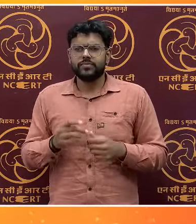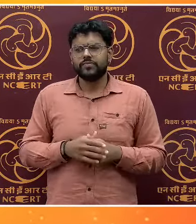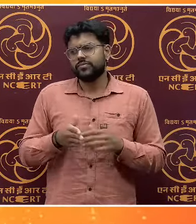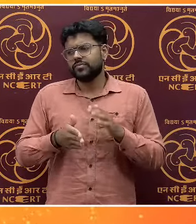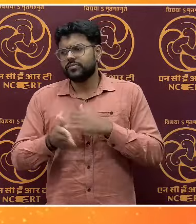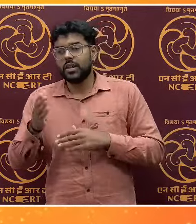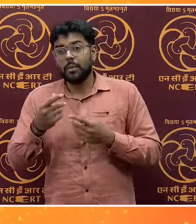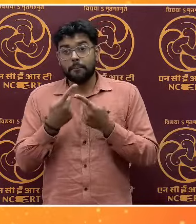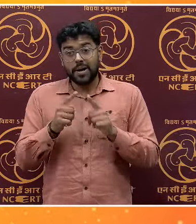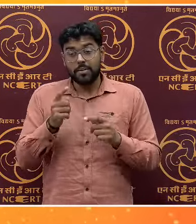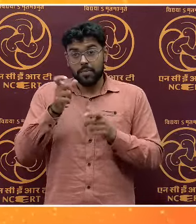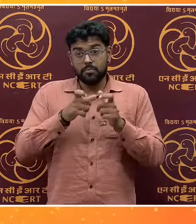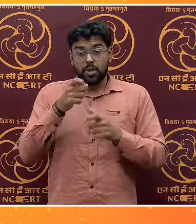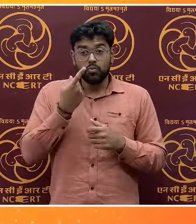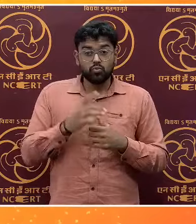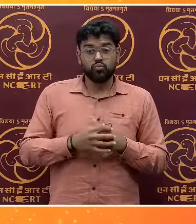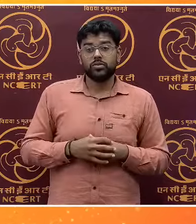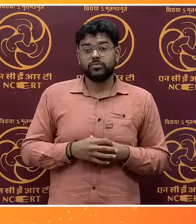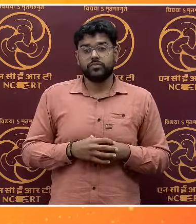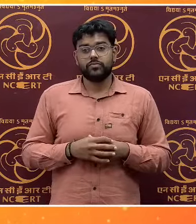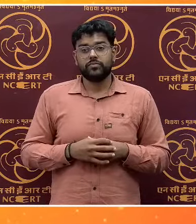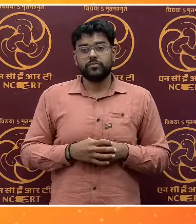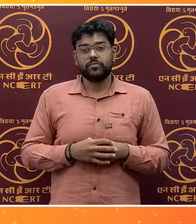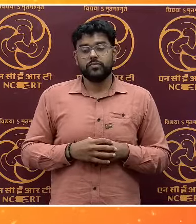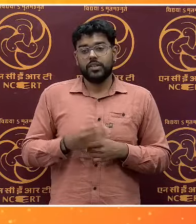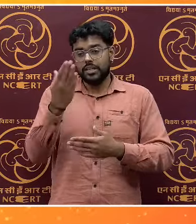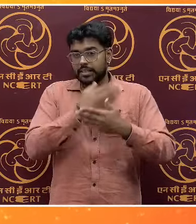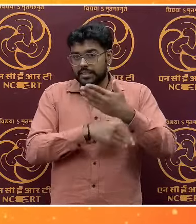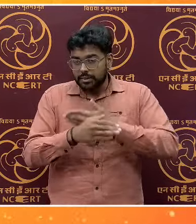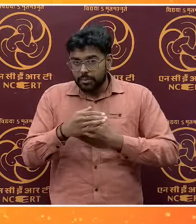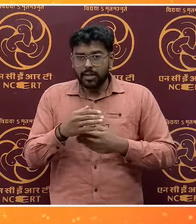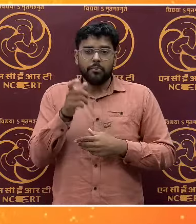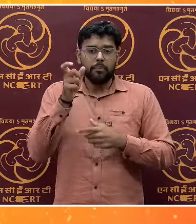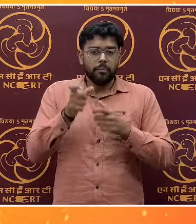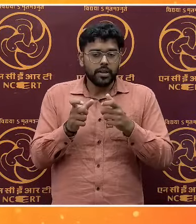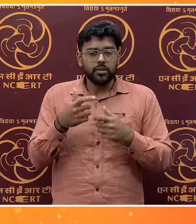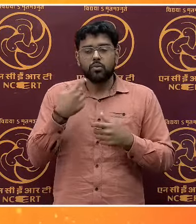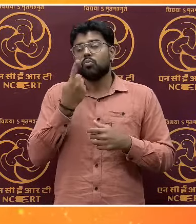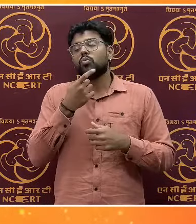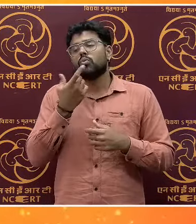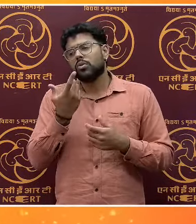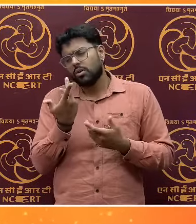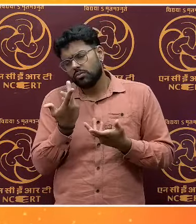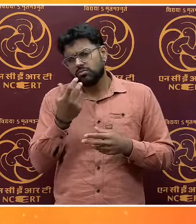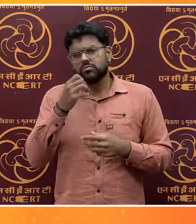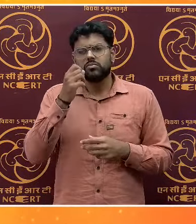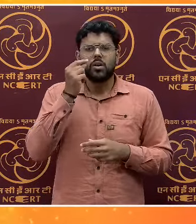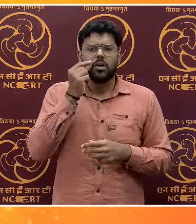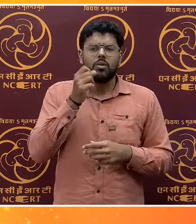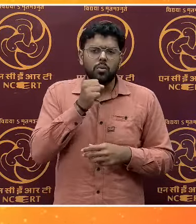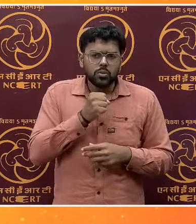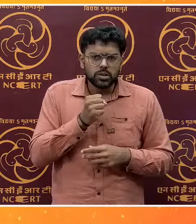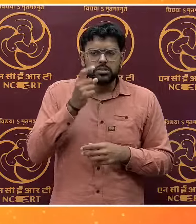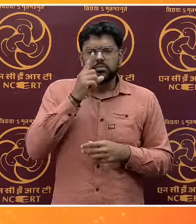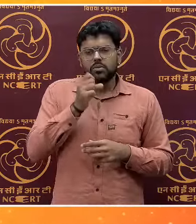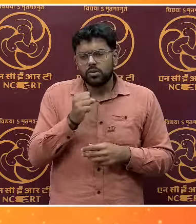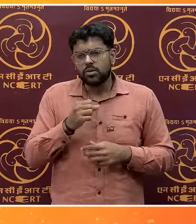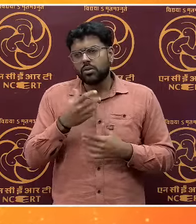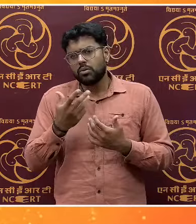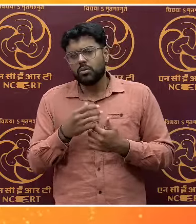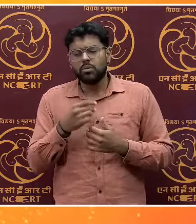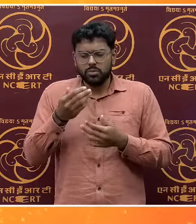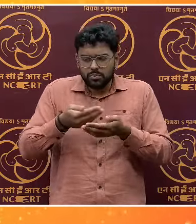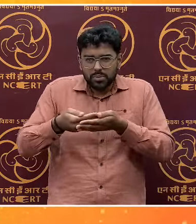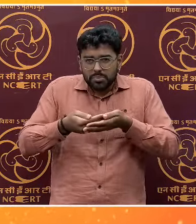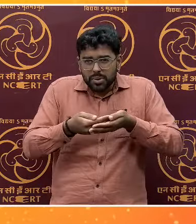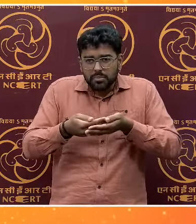and fetch. But if there is someone who is disabled, or who is old, or who is very young, or a